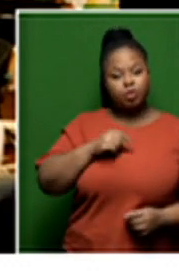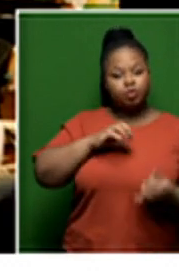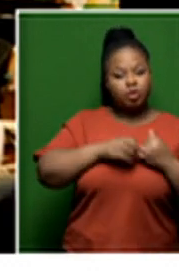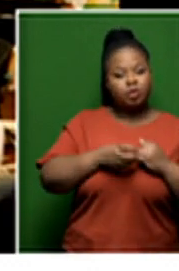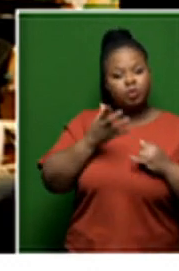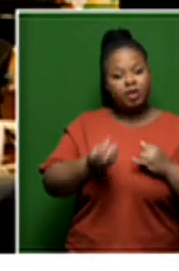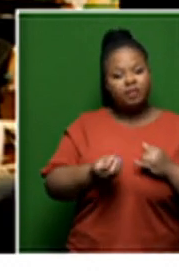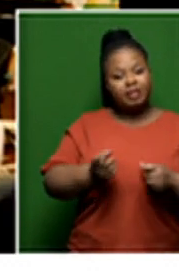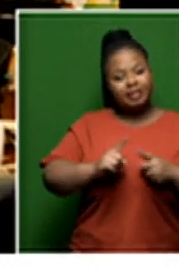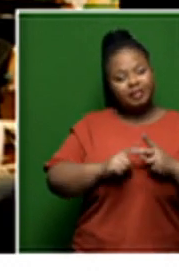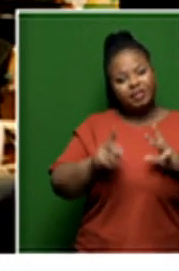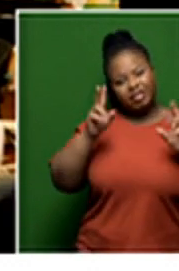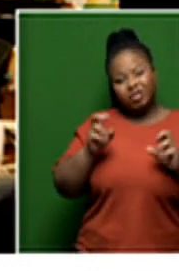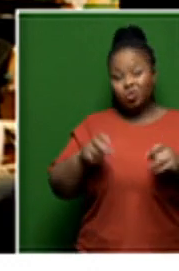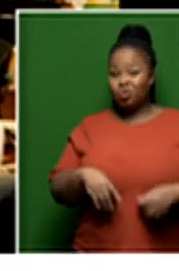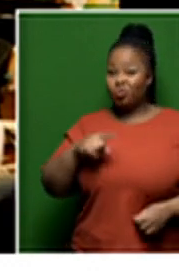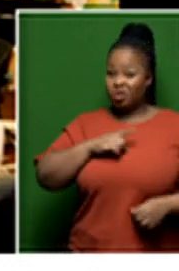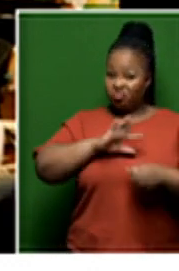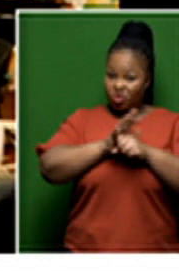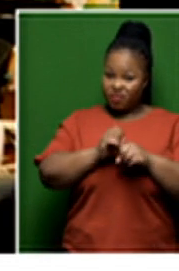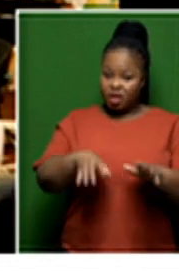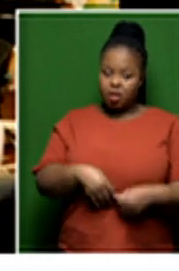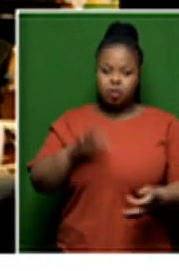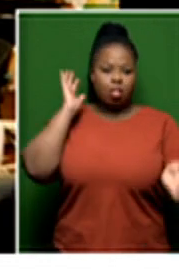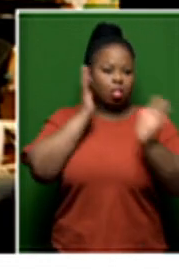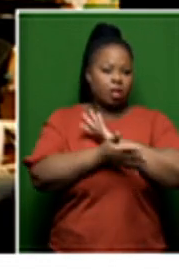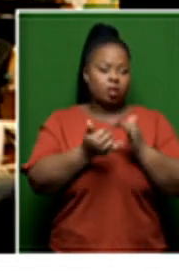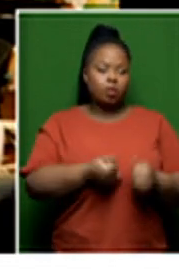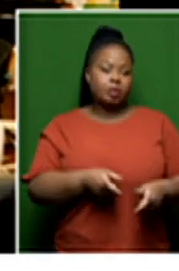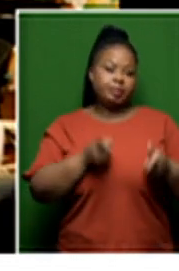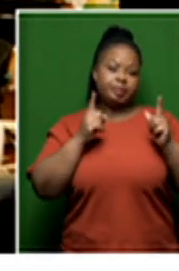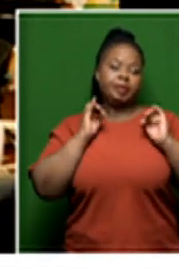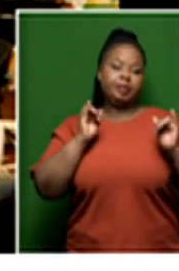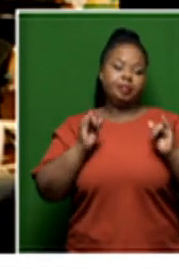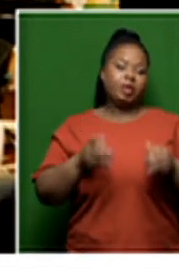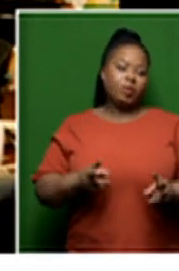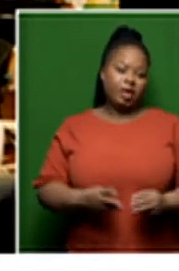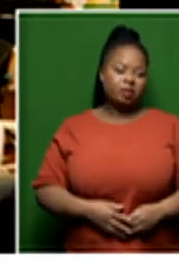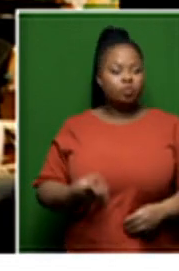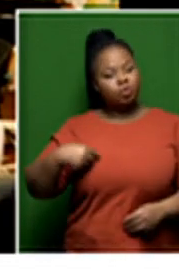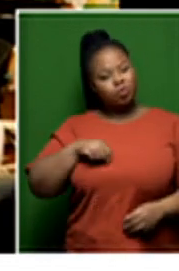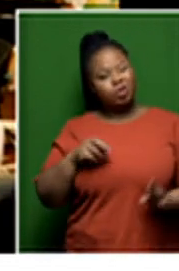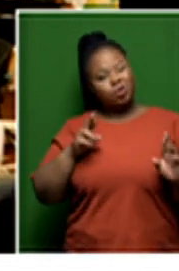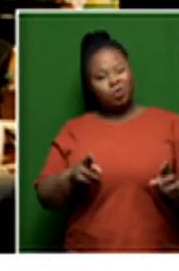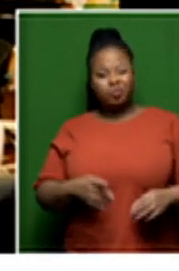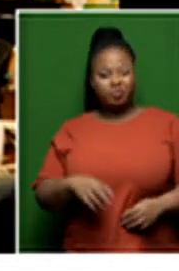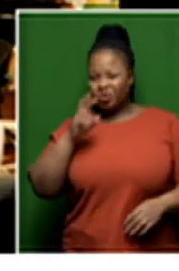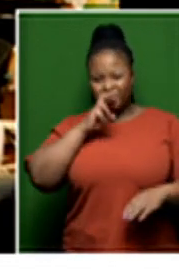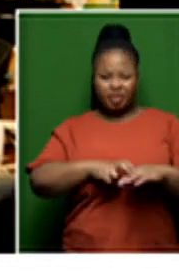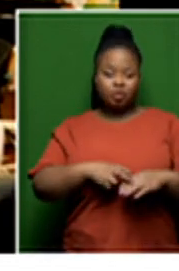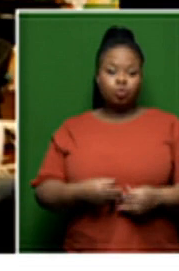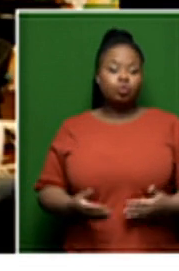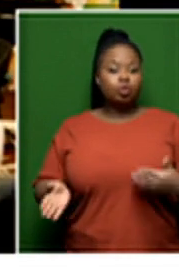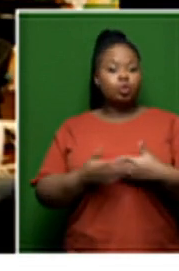a different issue here of COVID-19, which has disrupted the sector in a big way. We hope that we will not have to